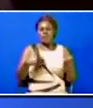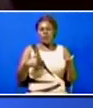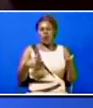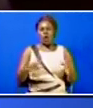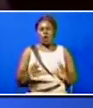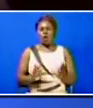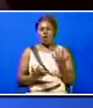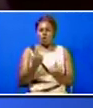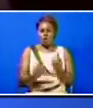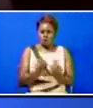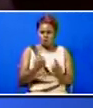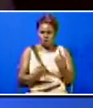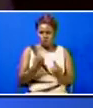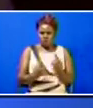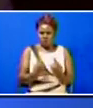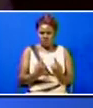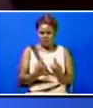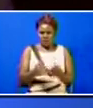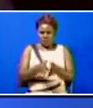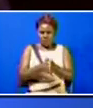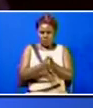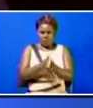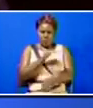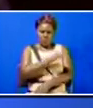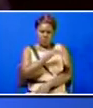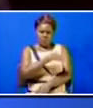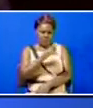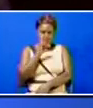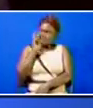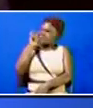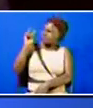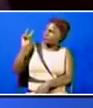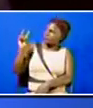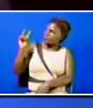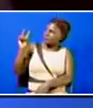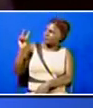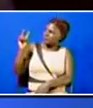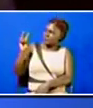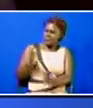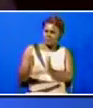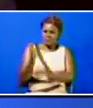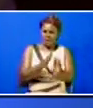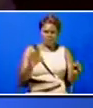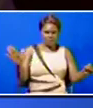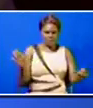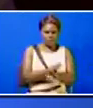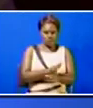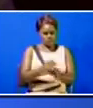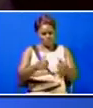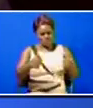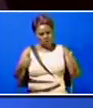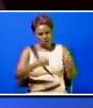could say. And we're gearing up for a very, very exciting evening. As you can see behind me, the setup is fully, fully in